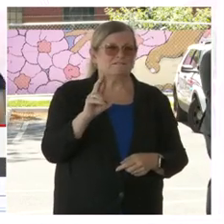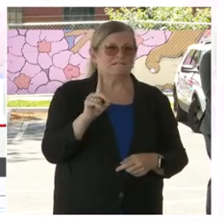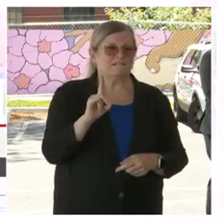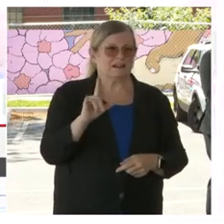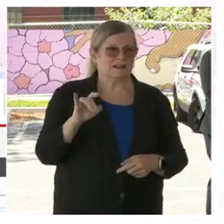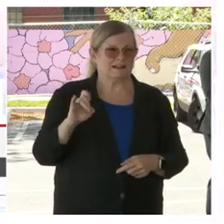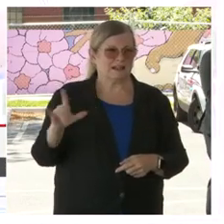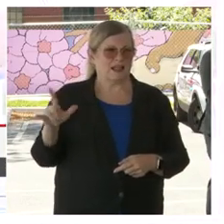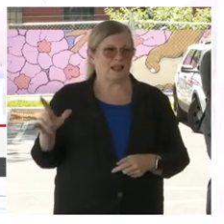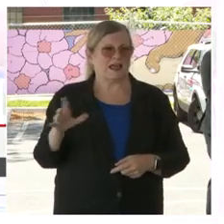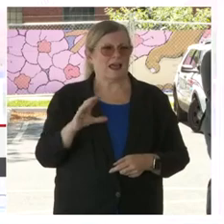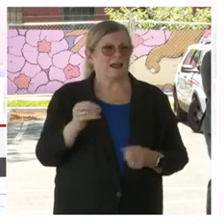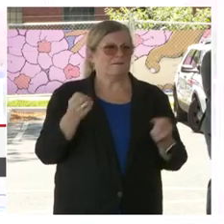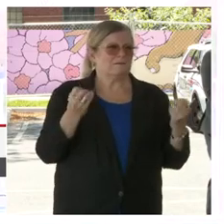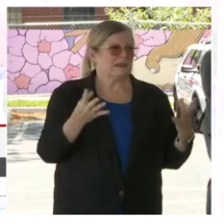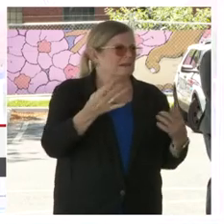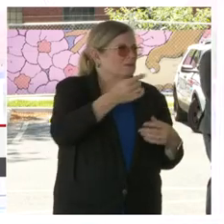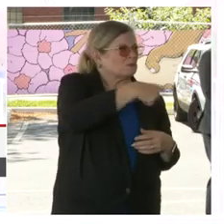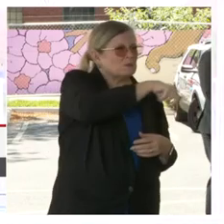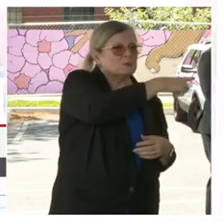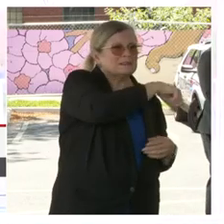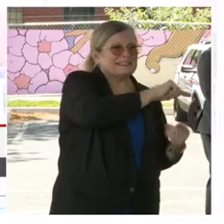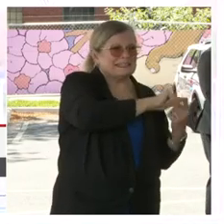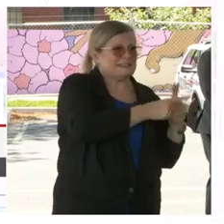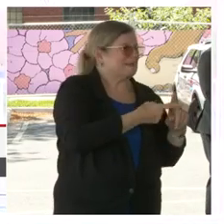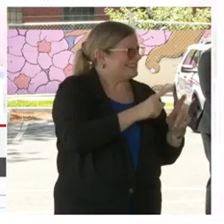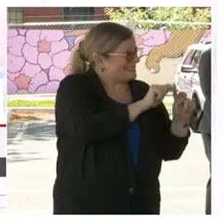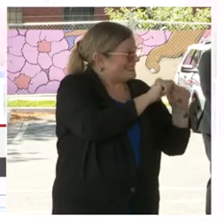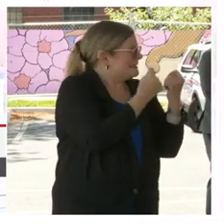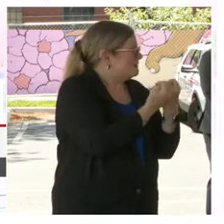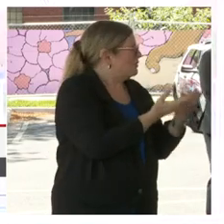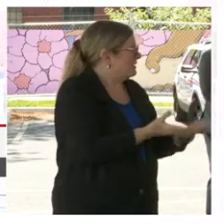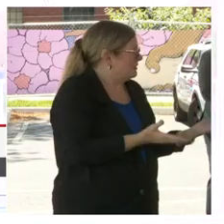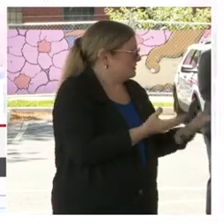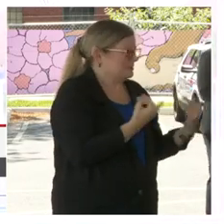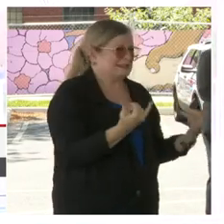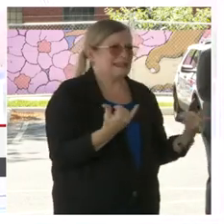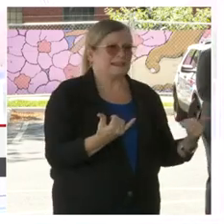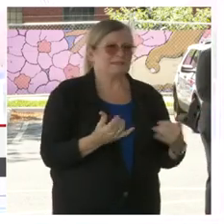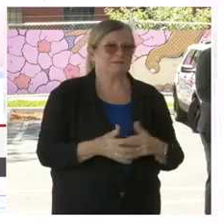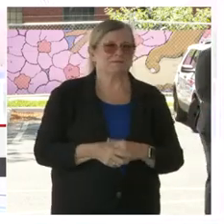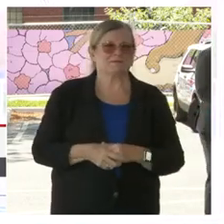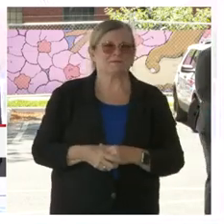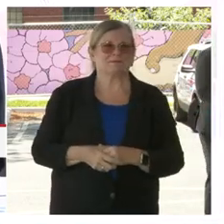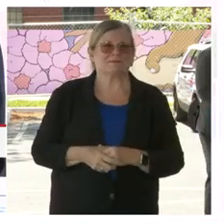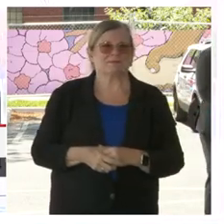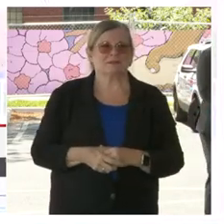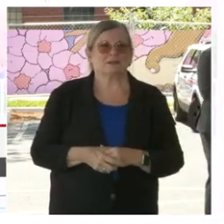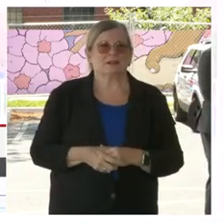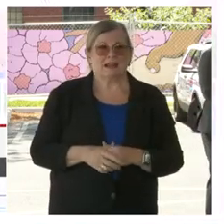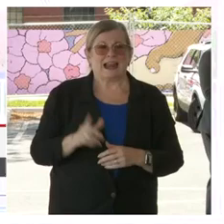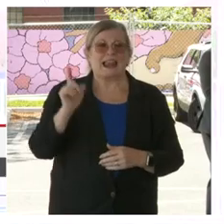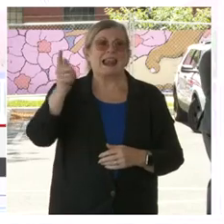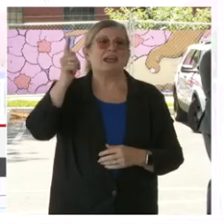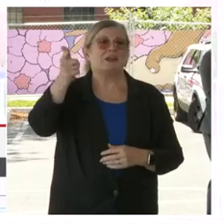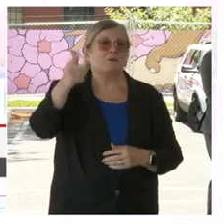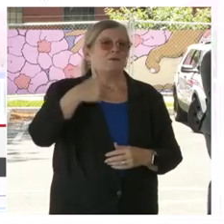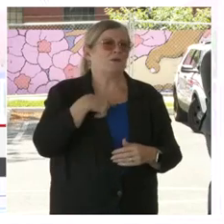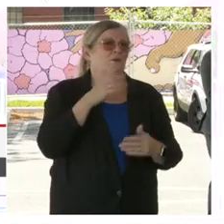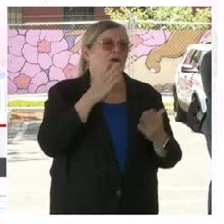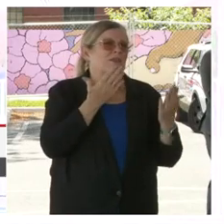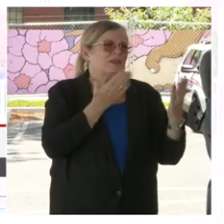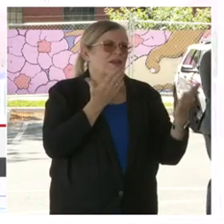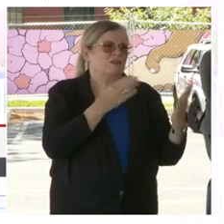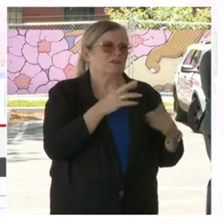pulled this all together. And then later tonight, we're gonna pre-thank Ron